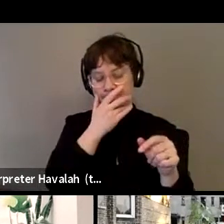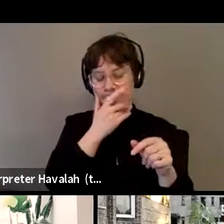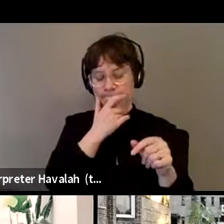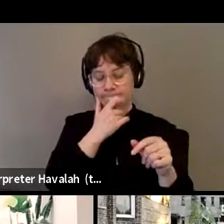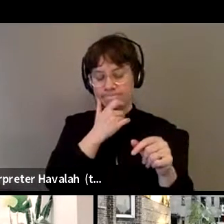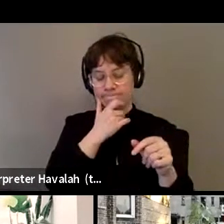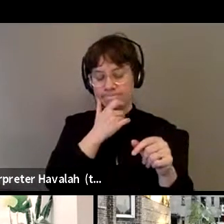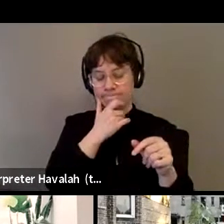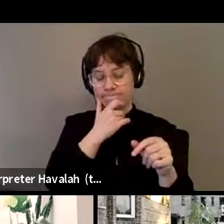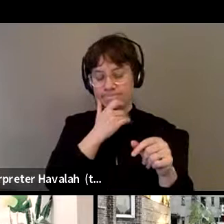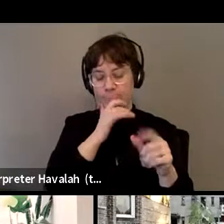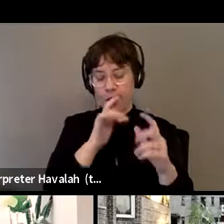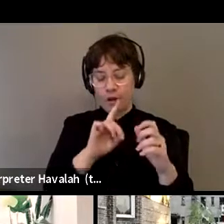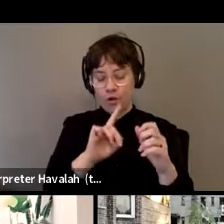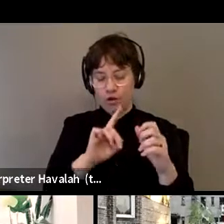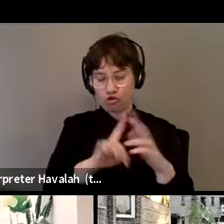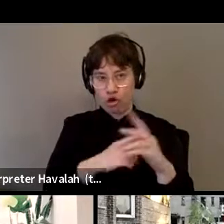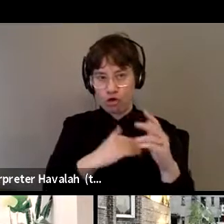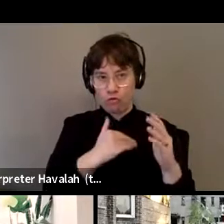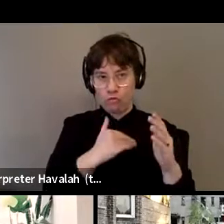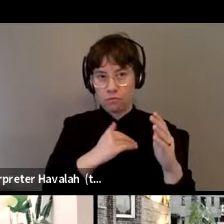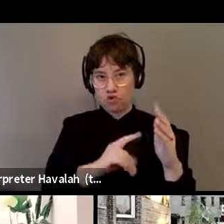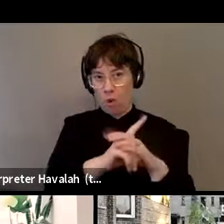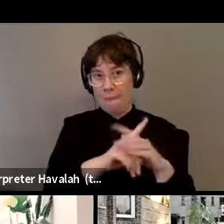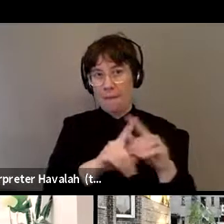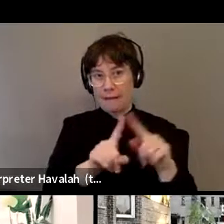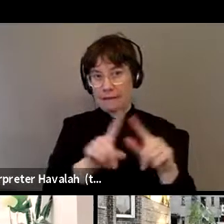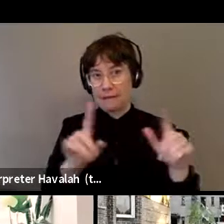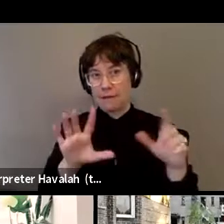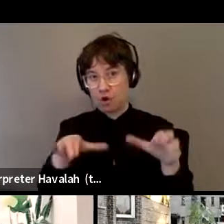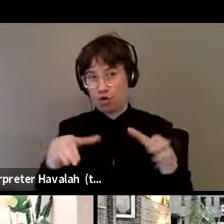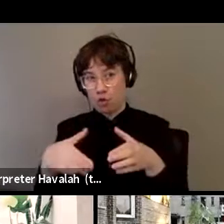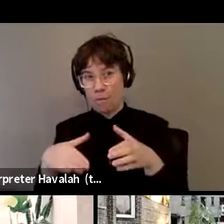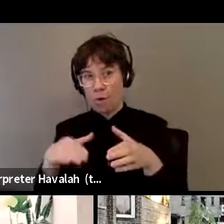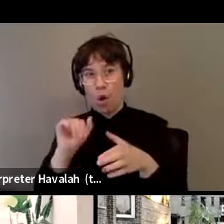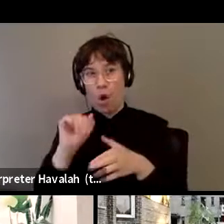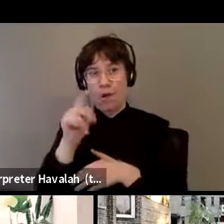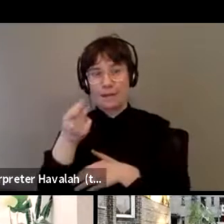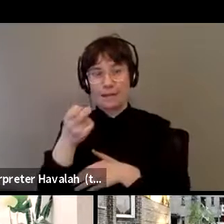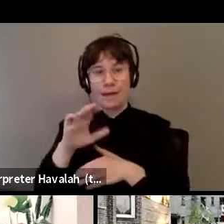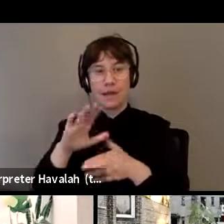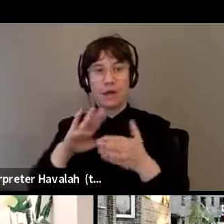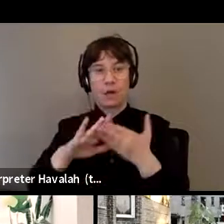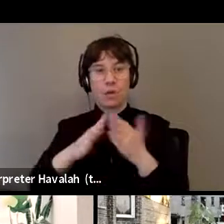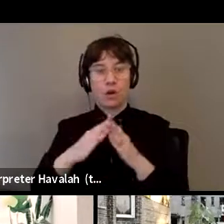first started showing up in Austin. There was another group that was Austin Community Food Co-op. They're still in